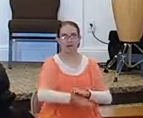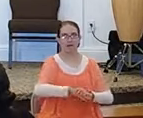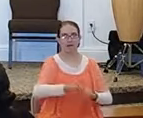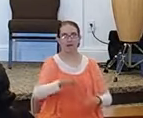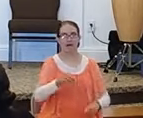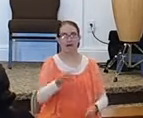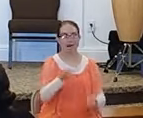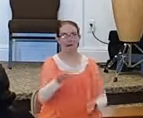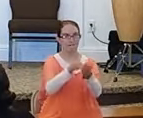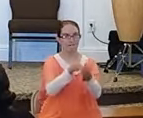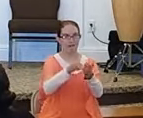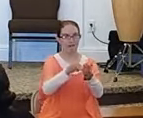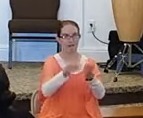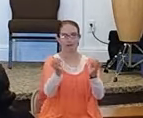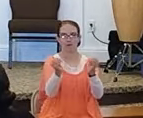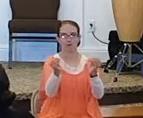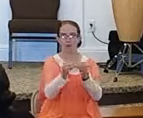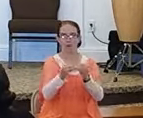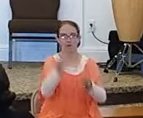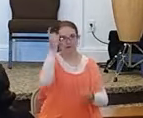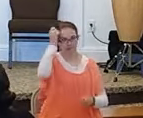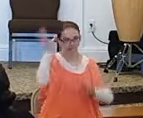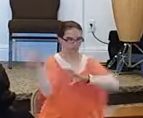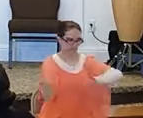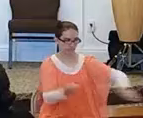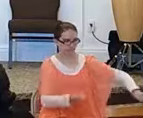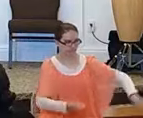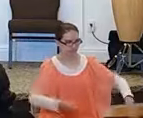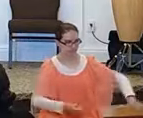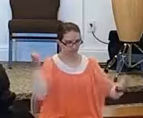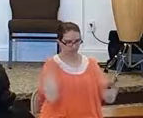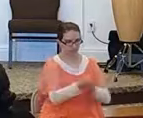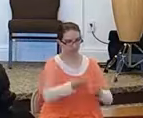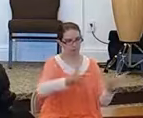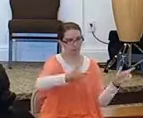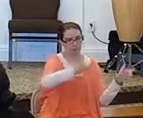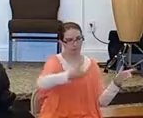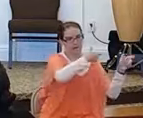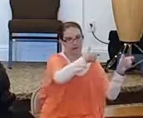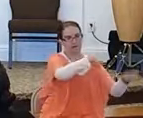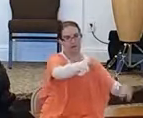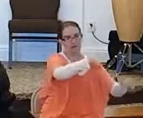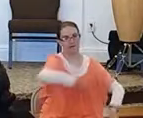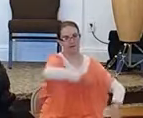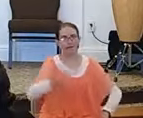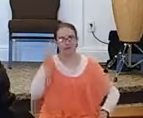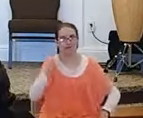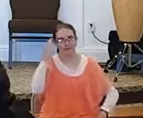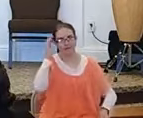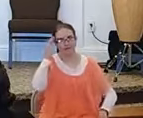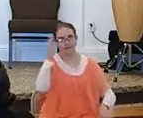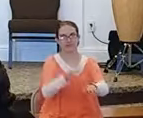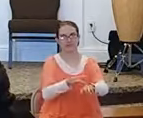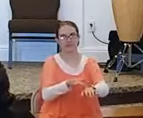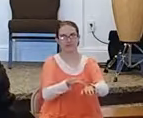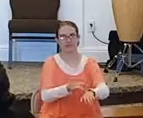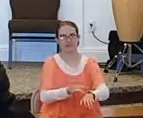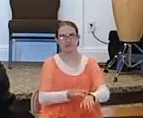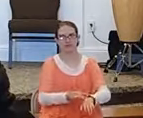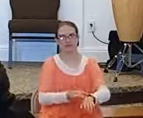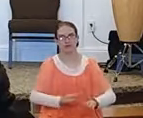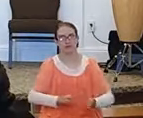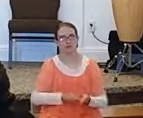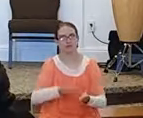1,000+ demons leave this guy. And they hit the ground running. Hallelujah. I don't think they even touched the ground. I just think they